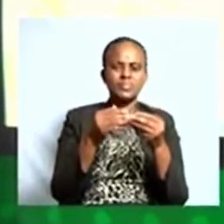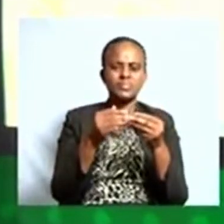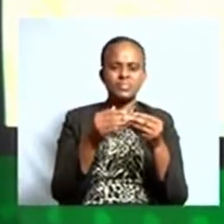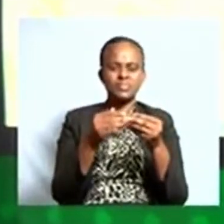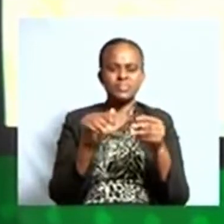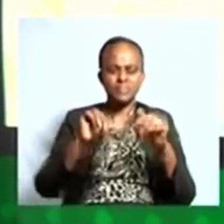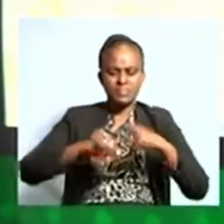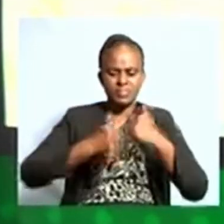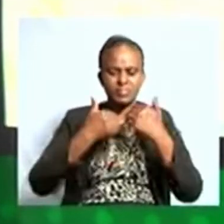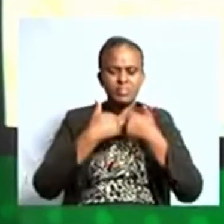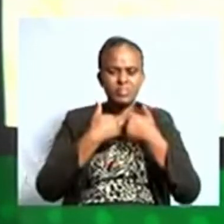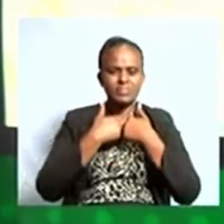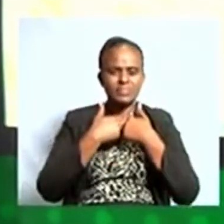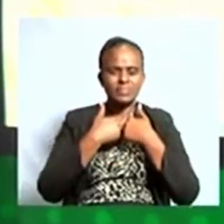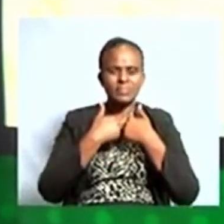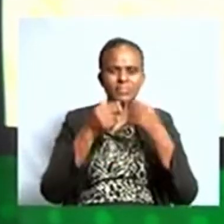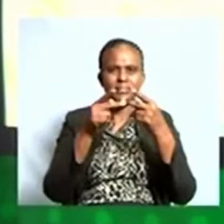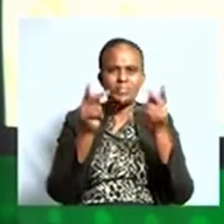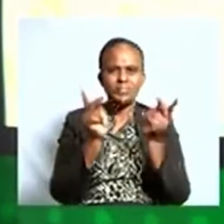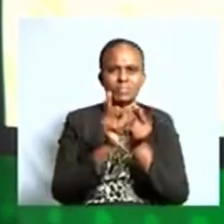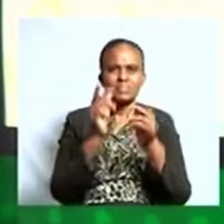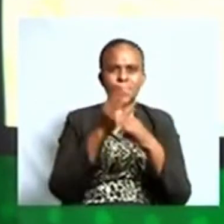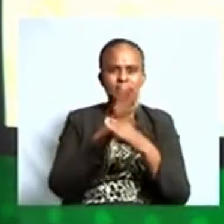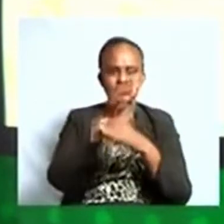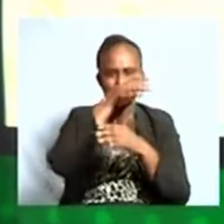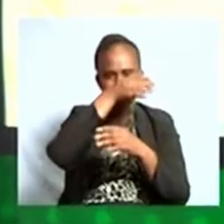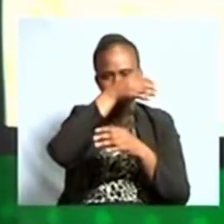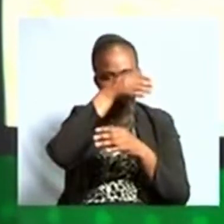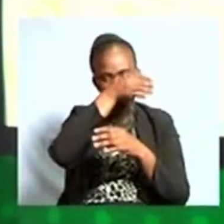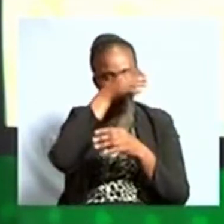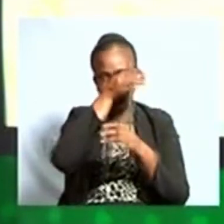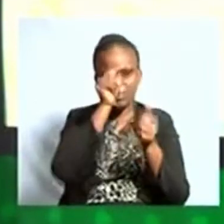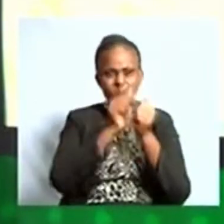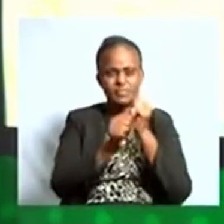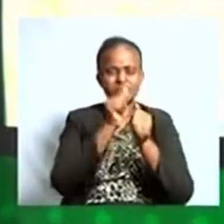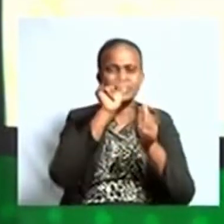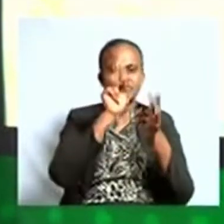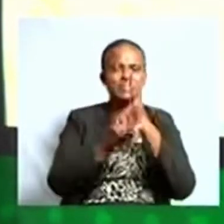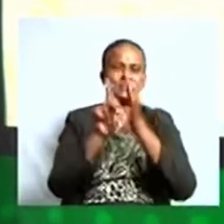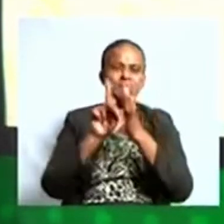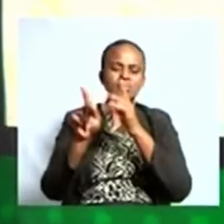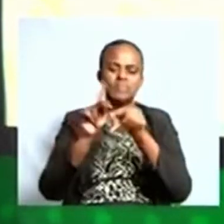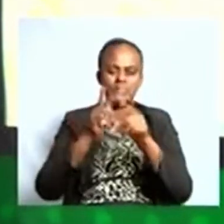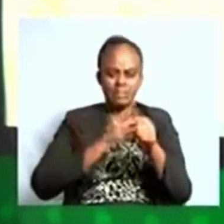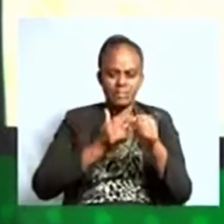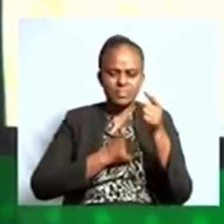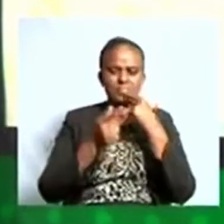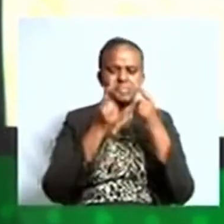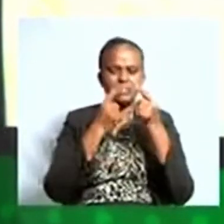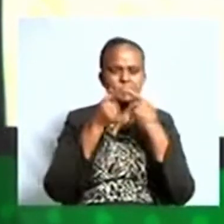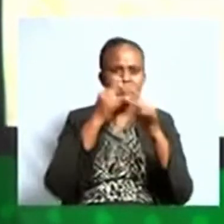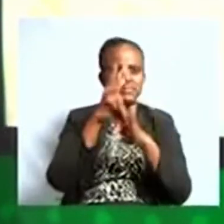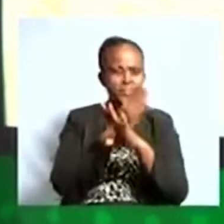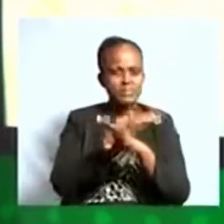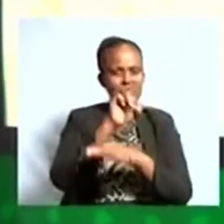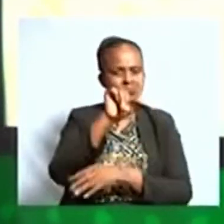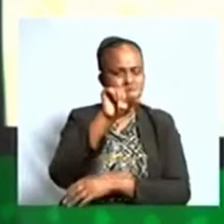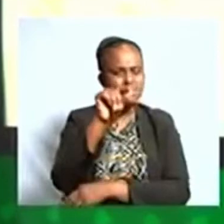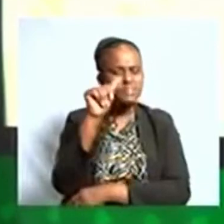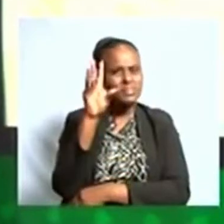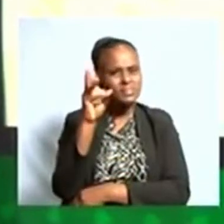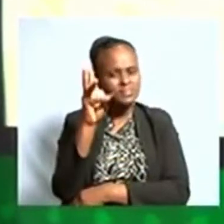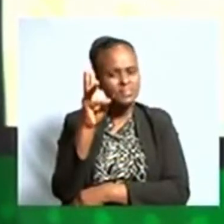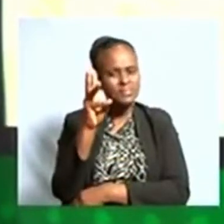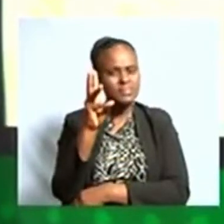we had a shelter, a trading shelter, which was almost killing people. And I spoke about it before the 2016